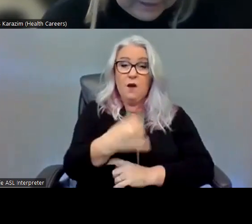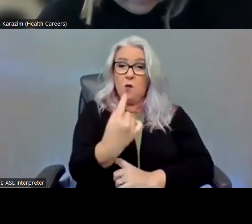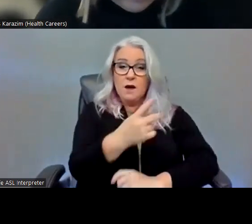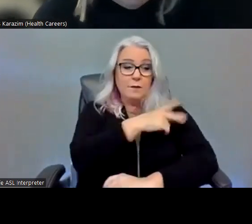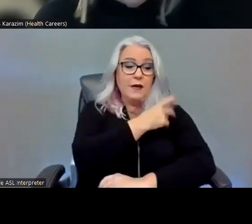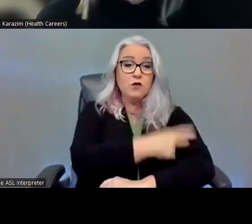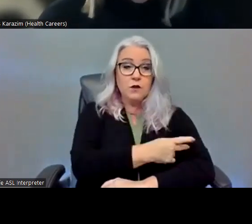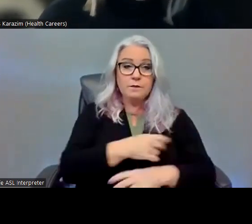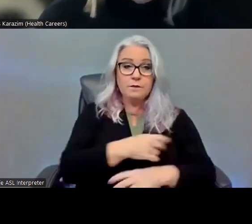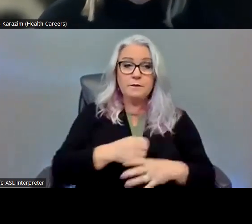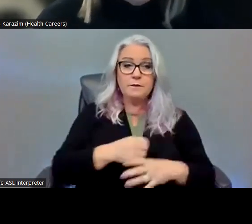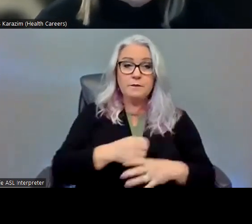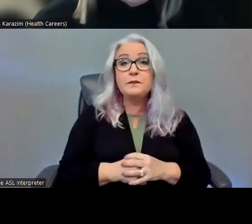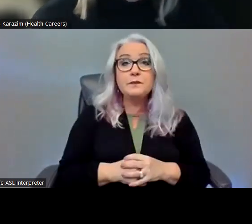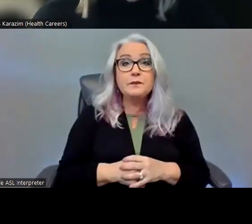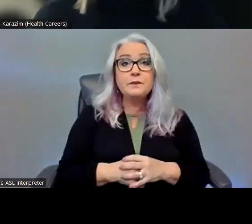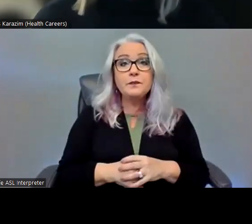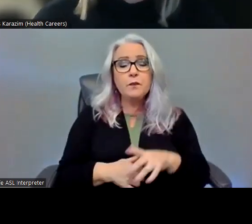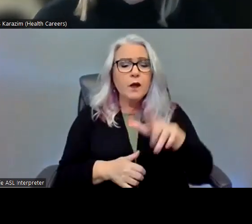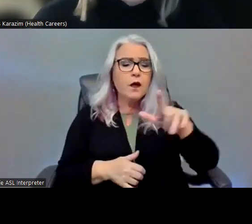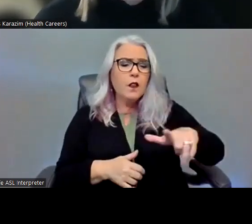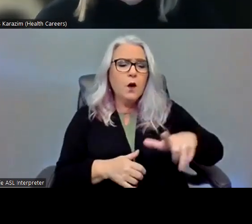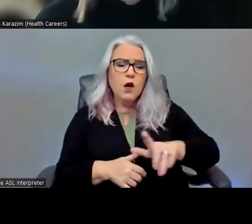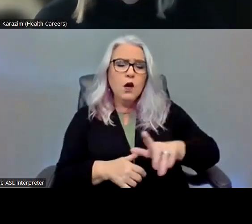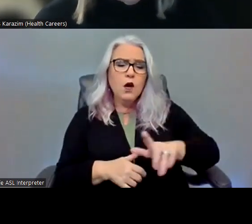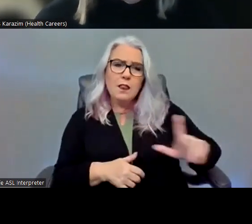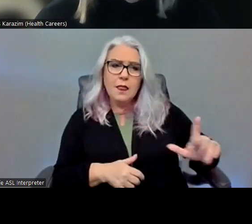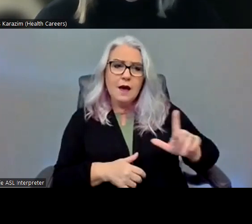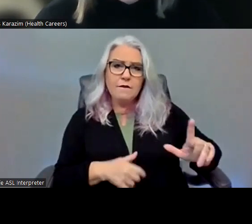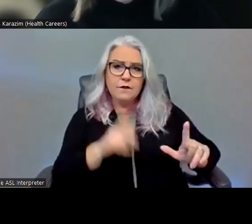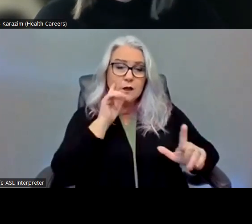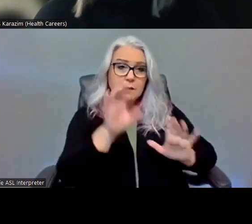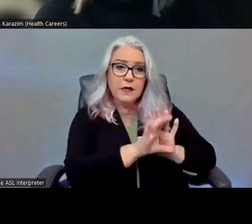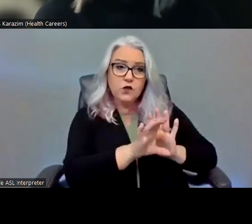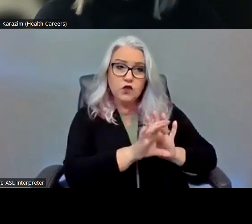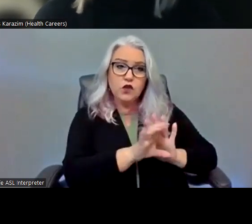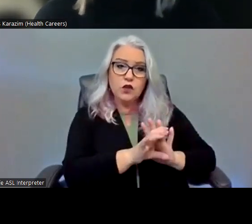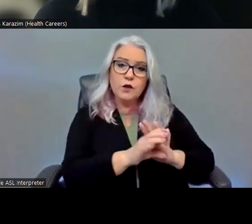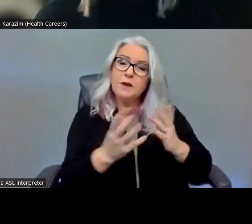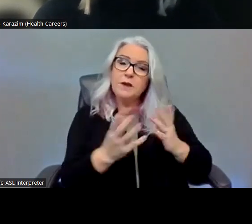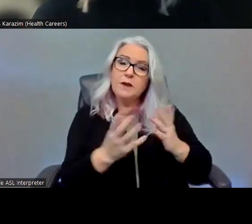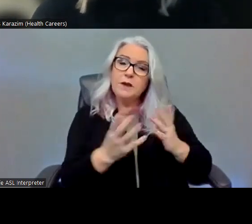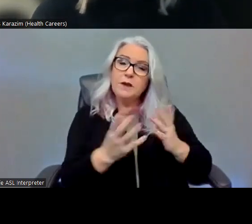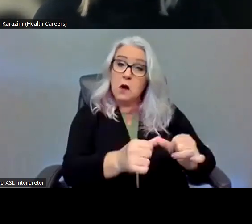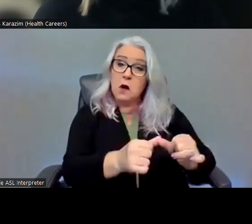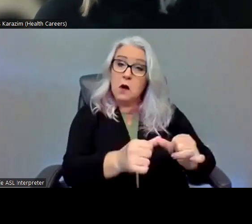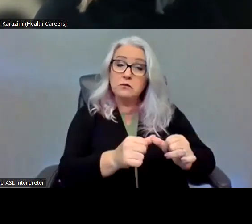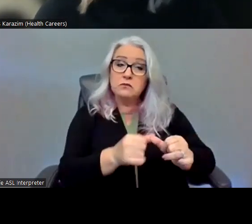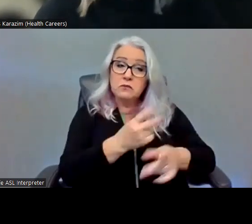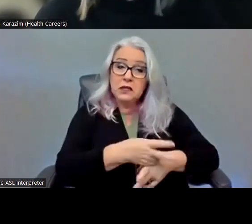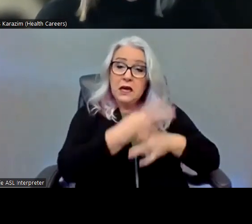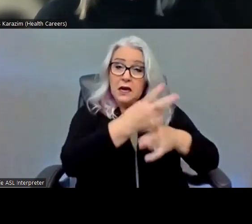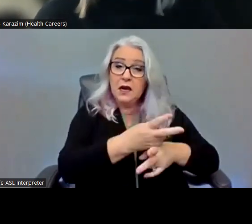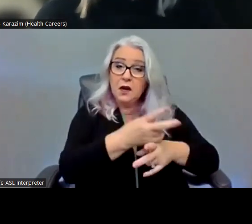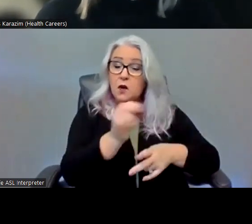in the lower left, you notice that looks more like maybe a long-term care or